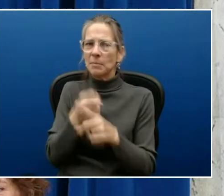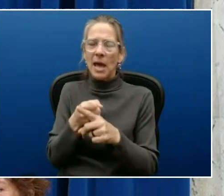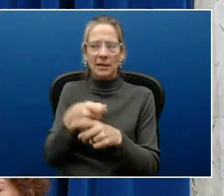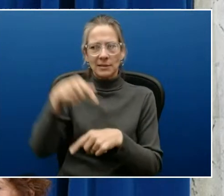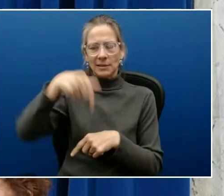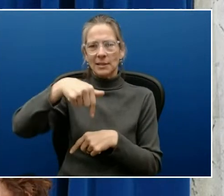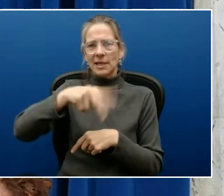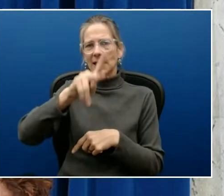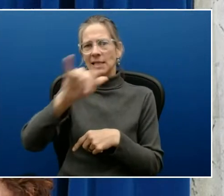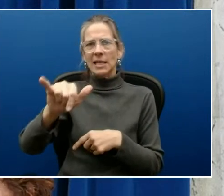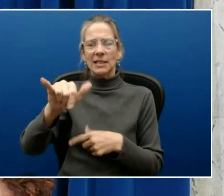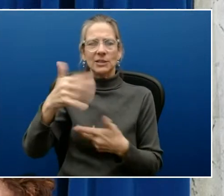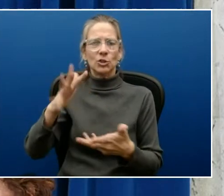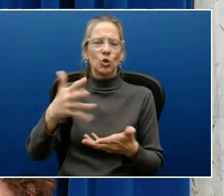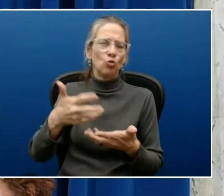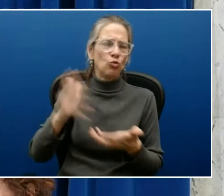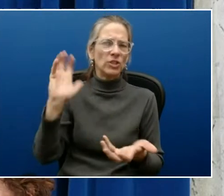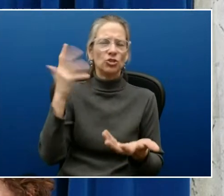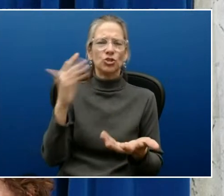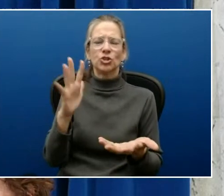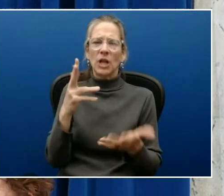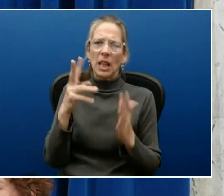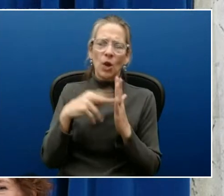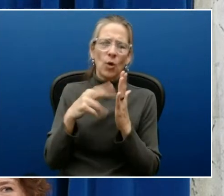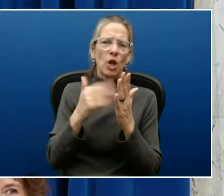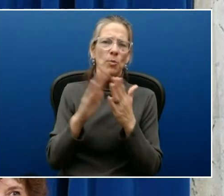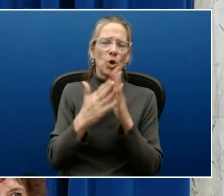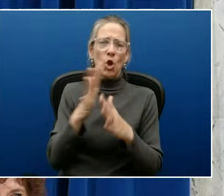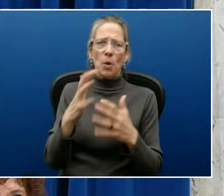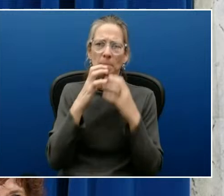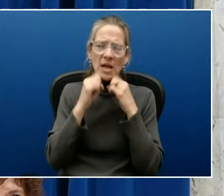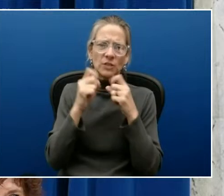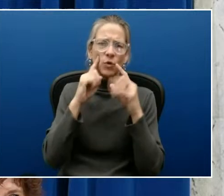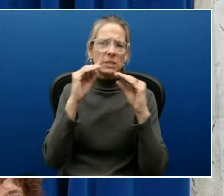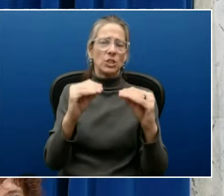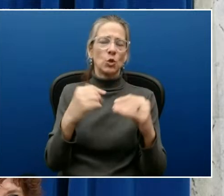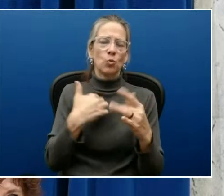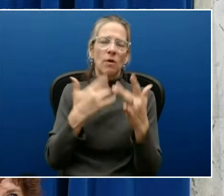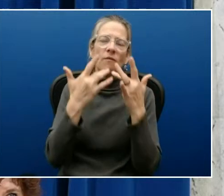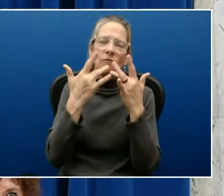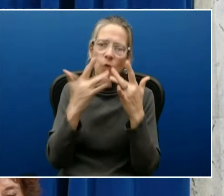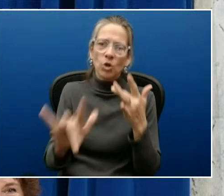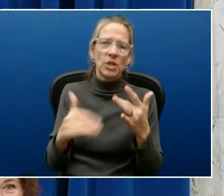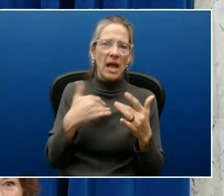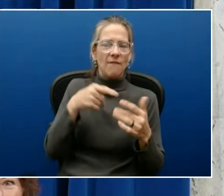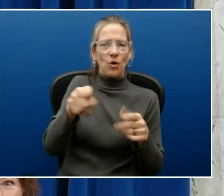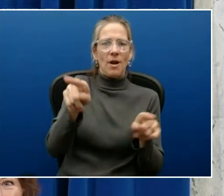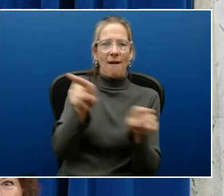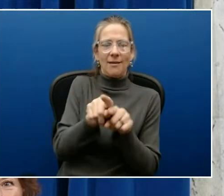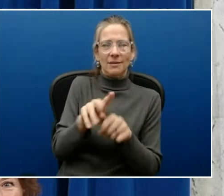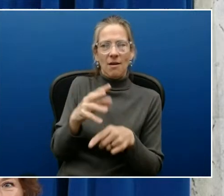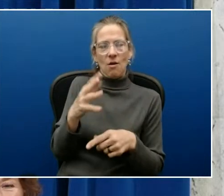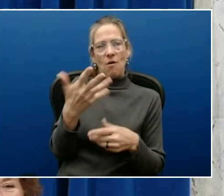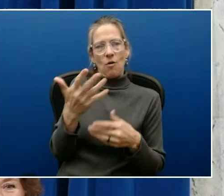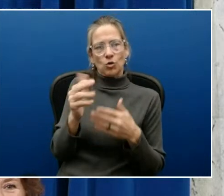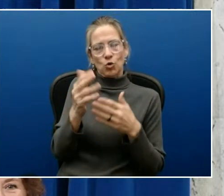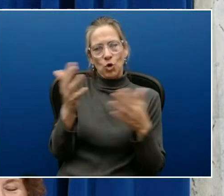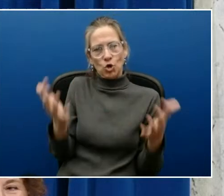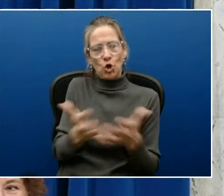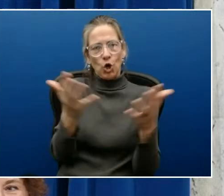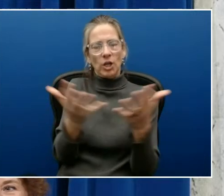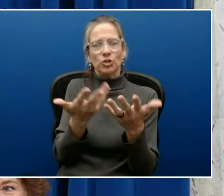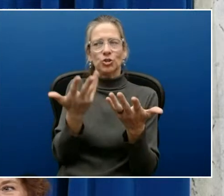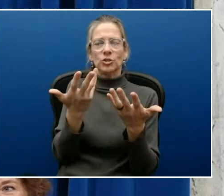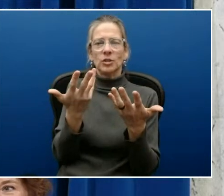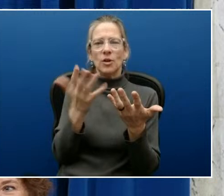through her poetry and passion for teaching. We are fortunate to have her as a guiding voice, encouraging future writers and supporting